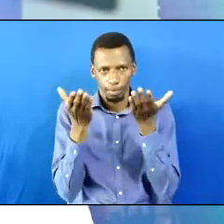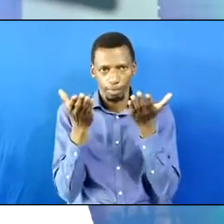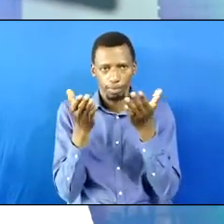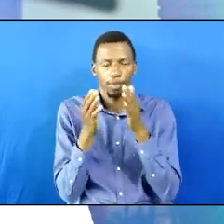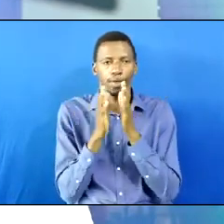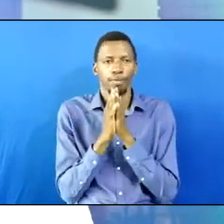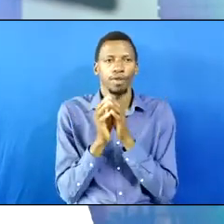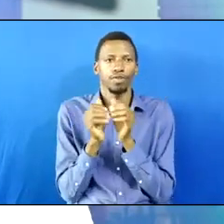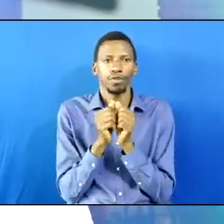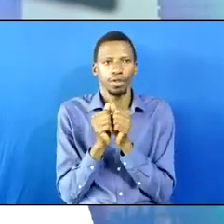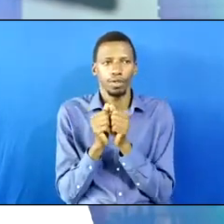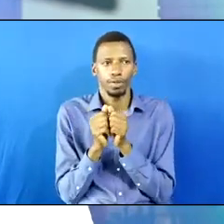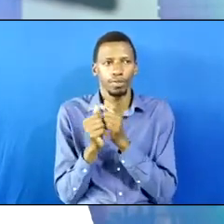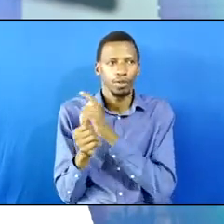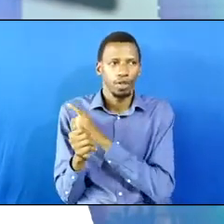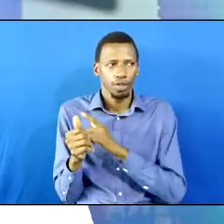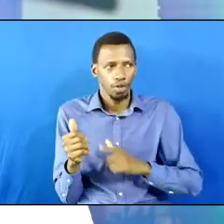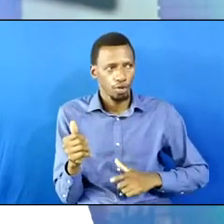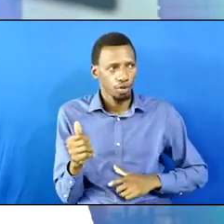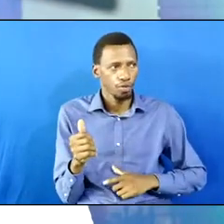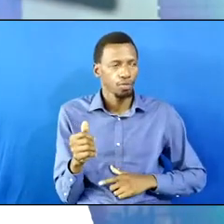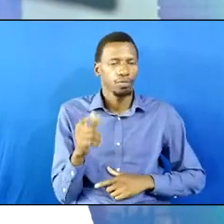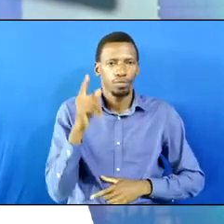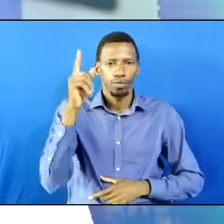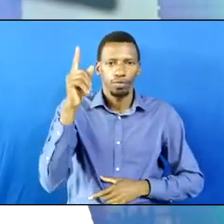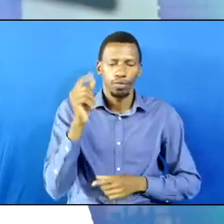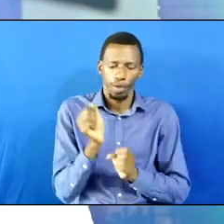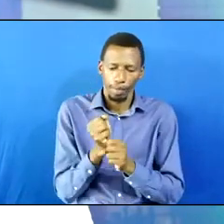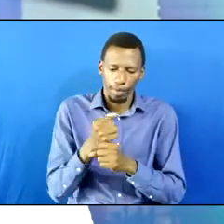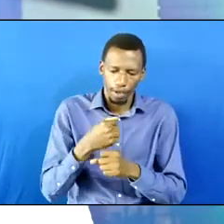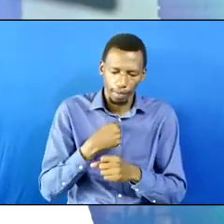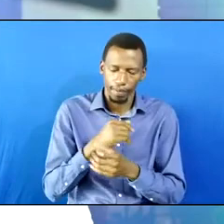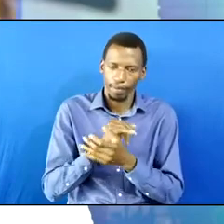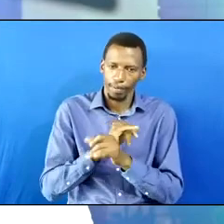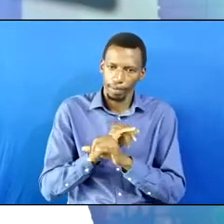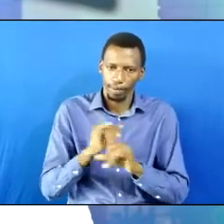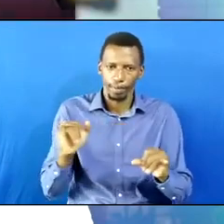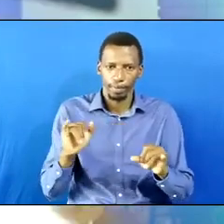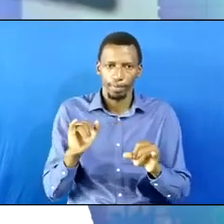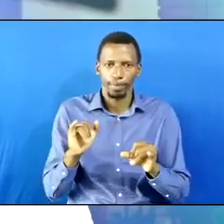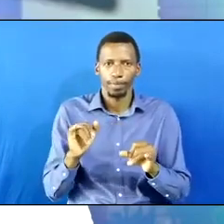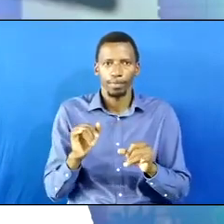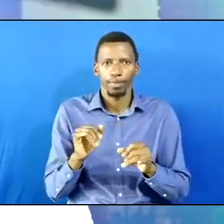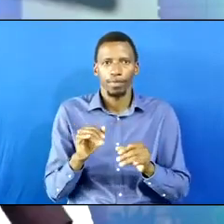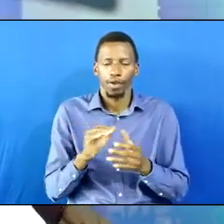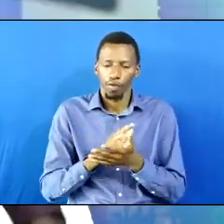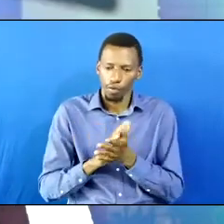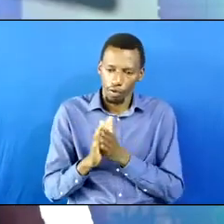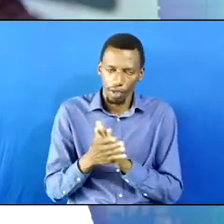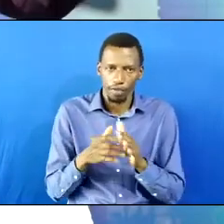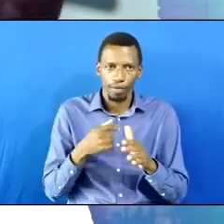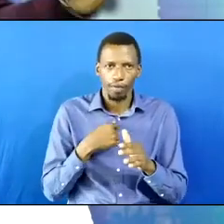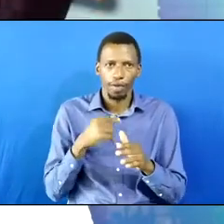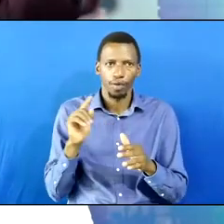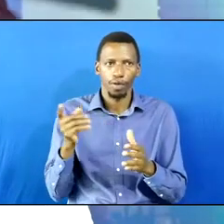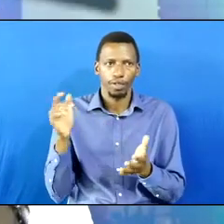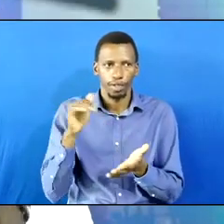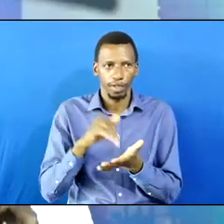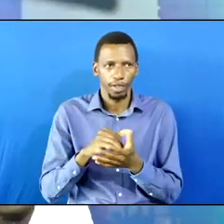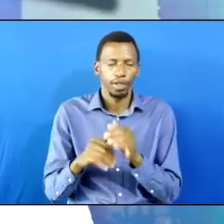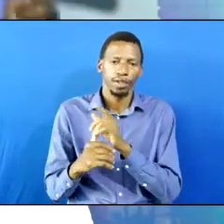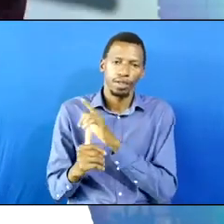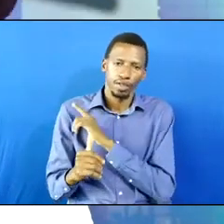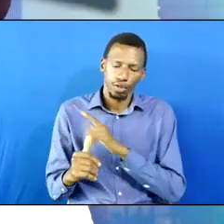can cleanse me. You make me clean. Lord, wash me once again. Lord, give